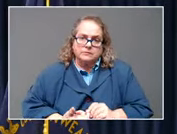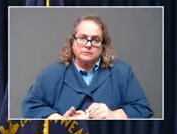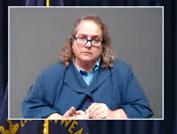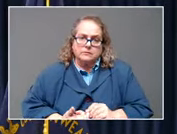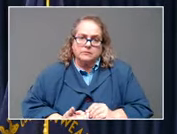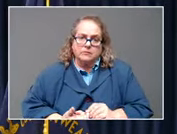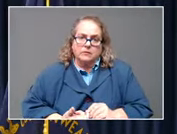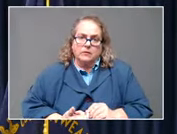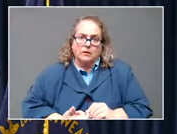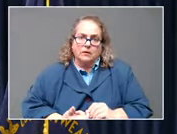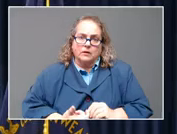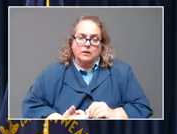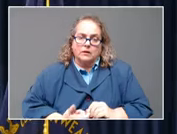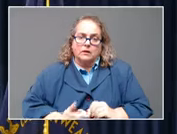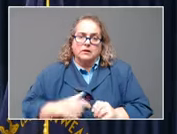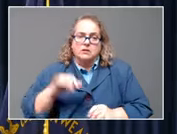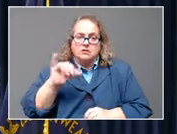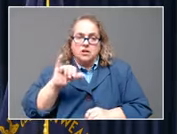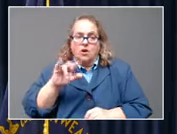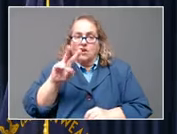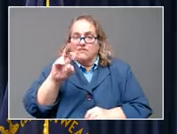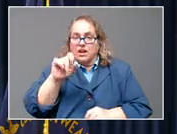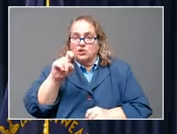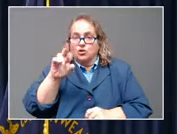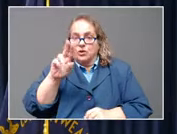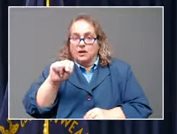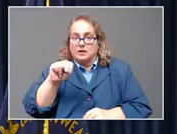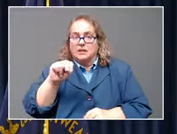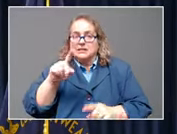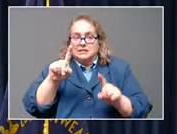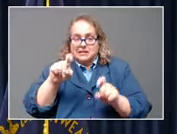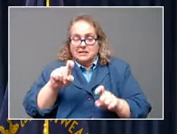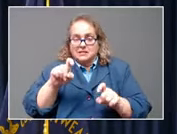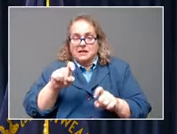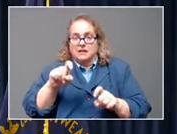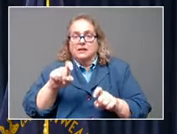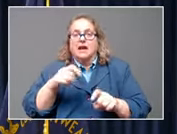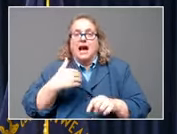Also, a veteran is tested positive for COVID-19 at Eastern Kentucky